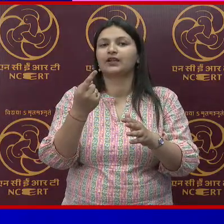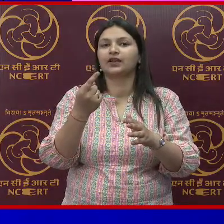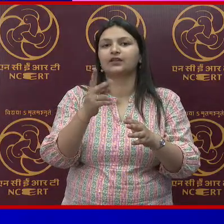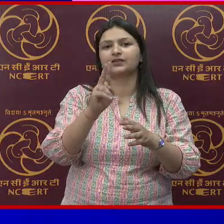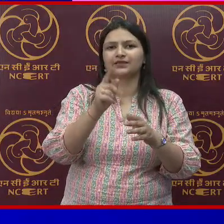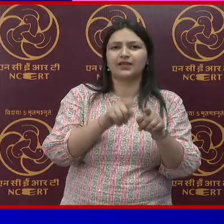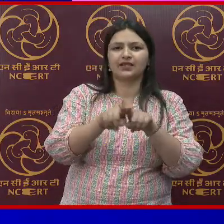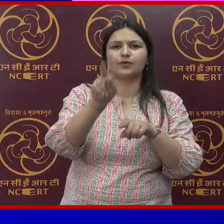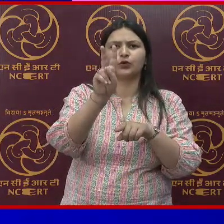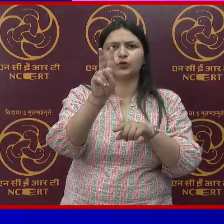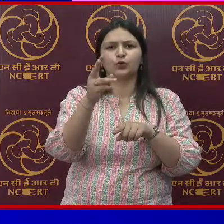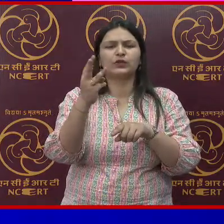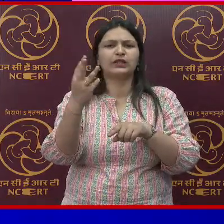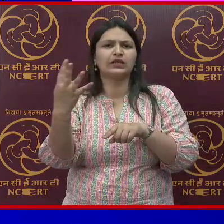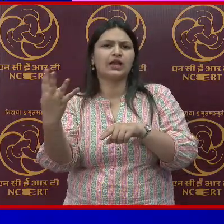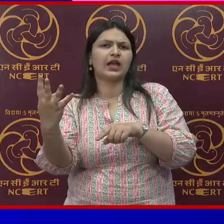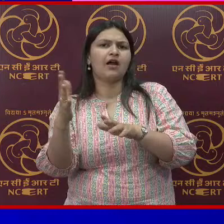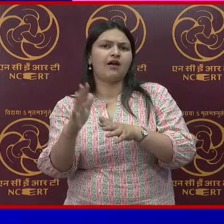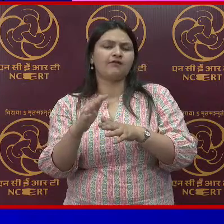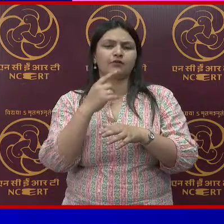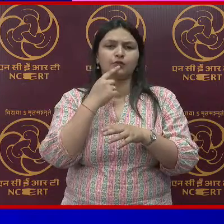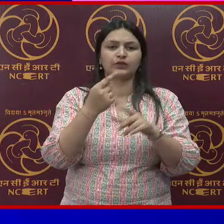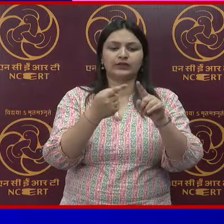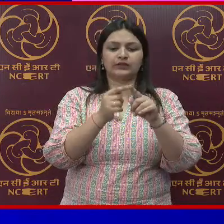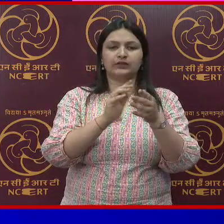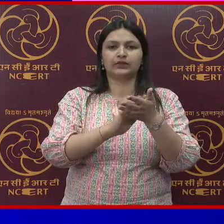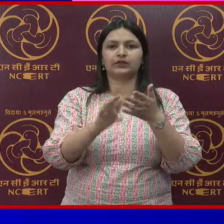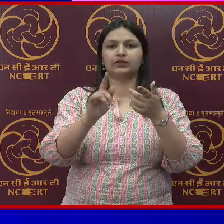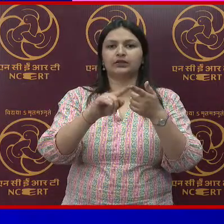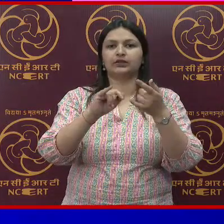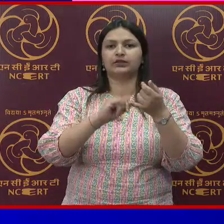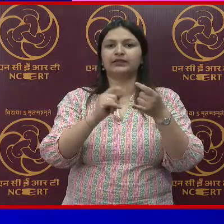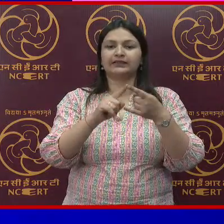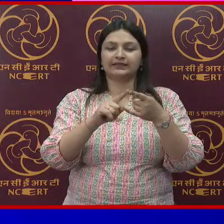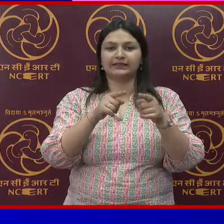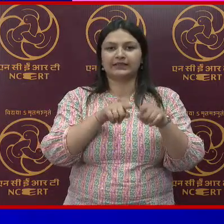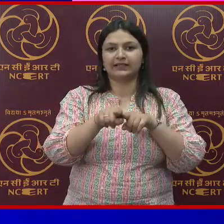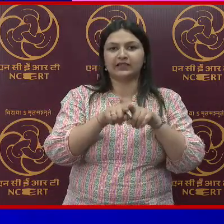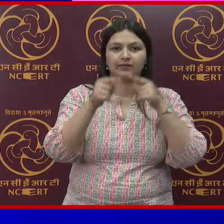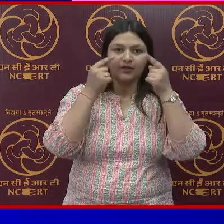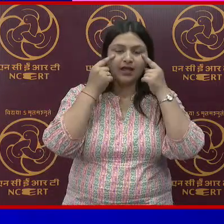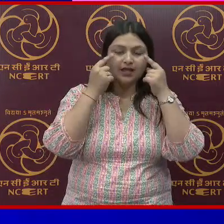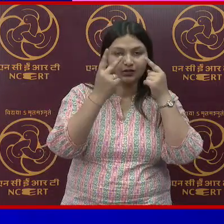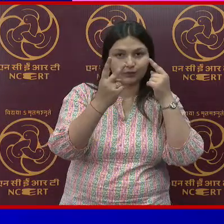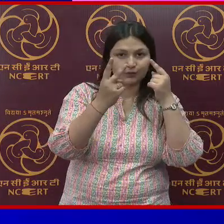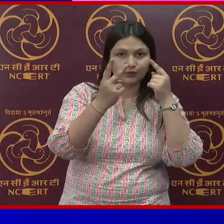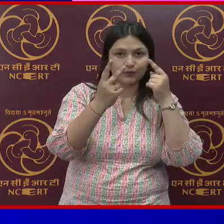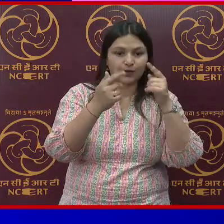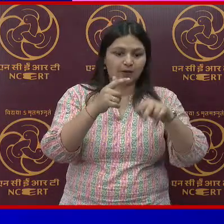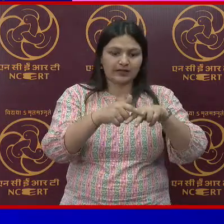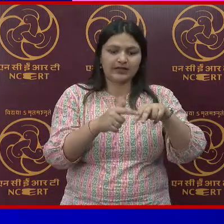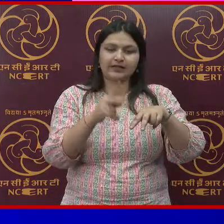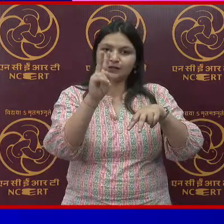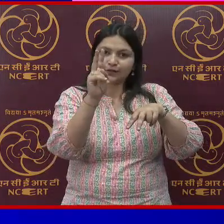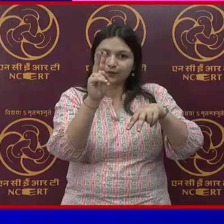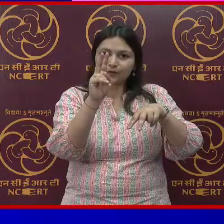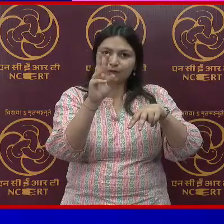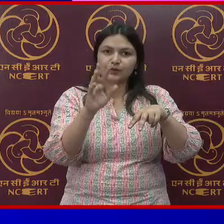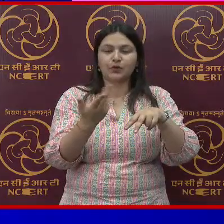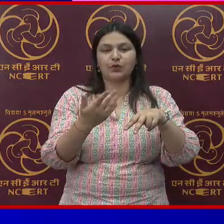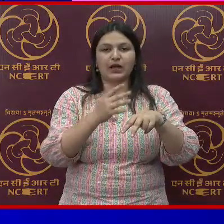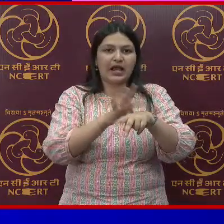whatever body parts are in pairs, like our eyes, our ears, our hands, They are in pair. our legs. So we will talk